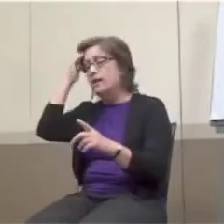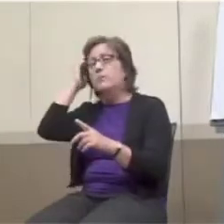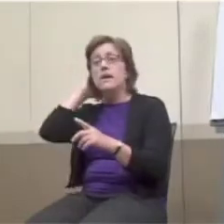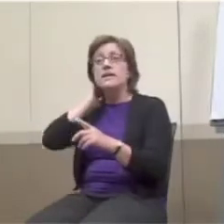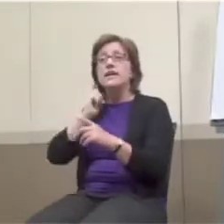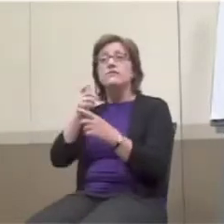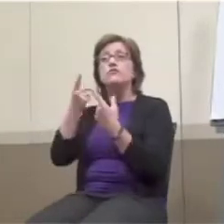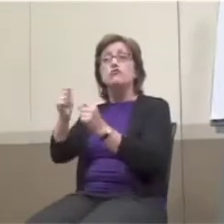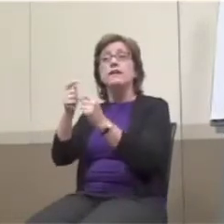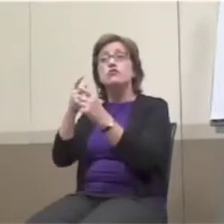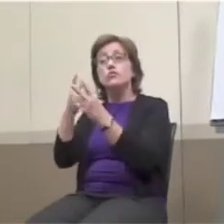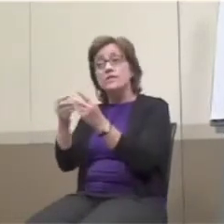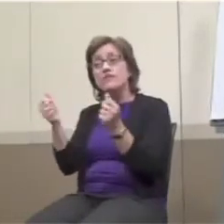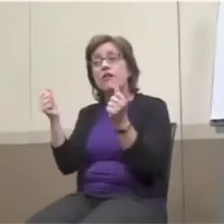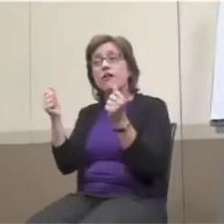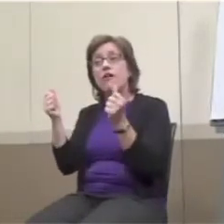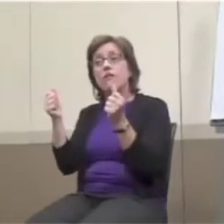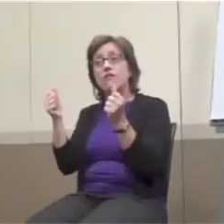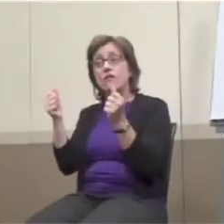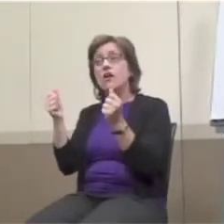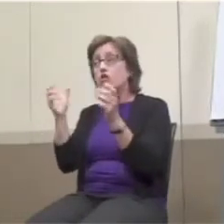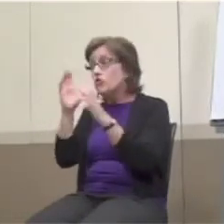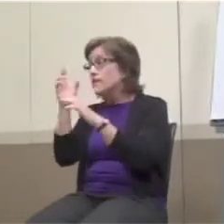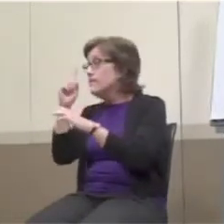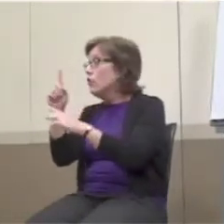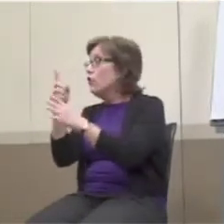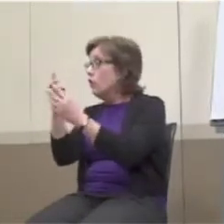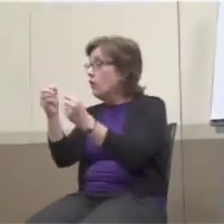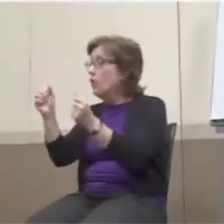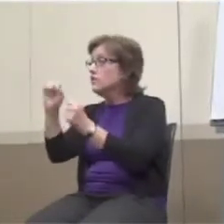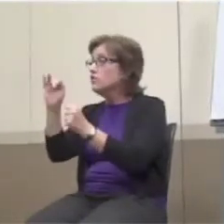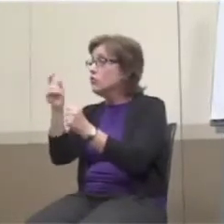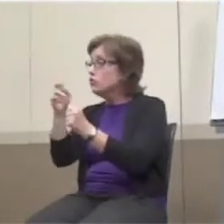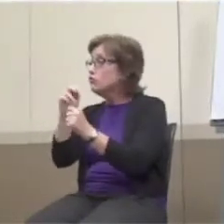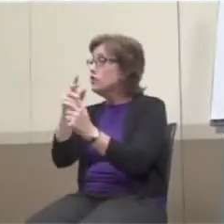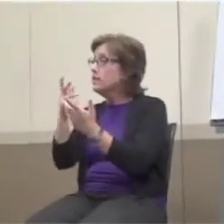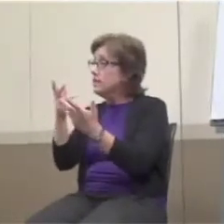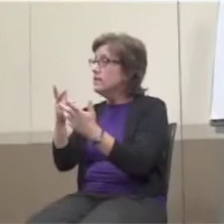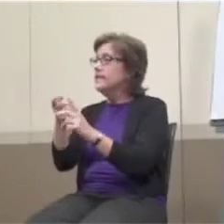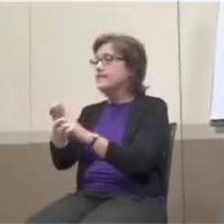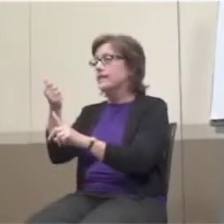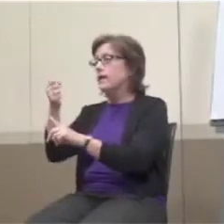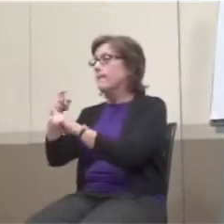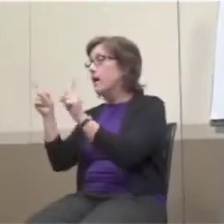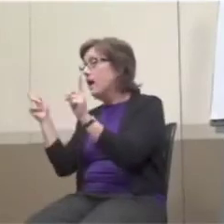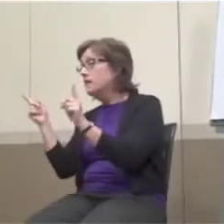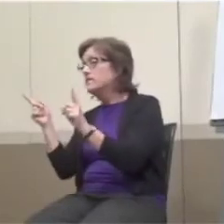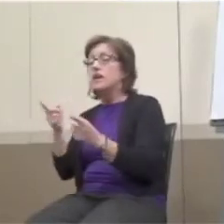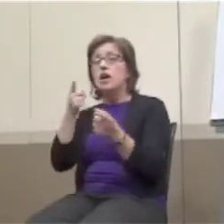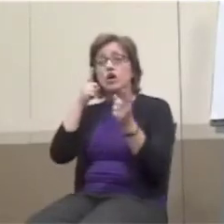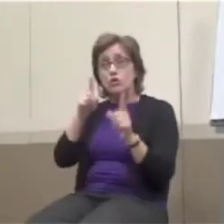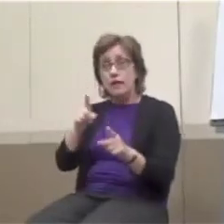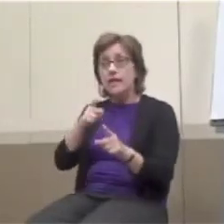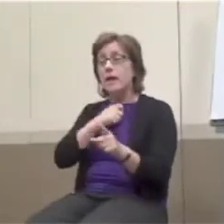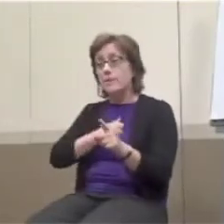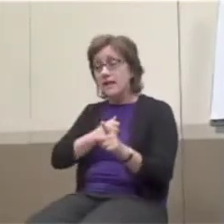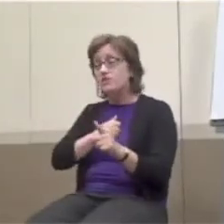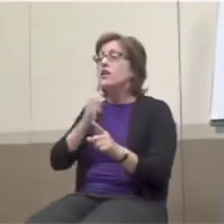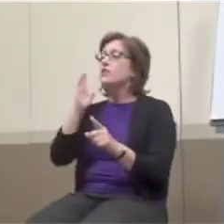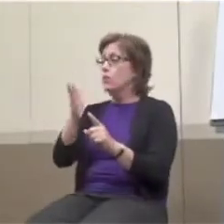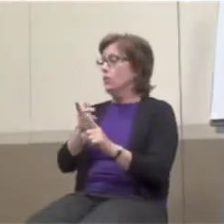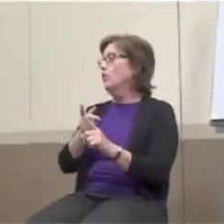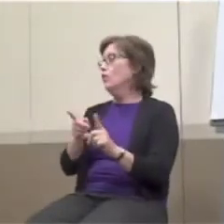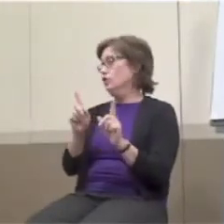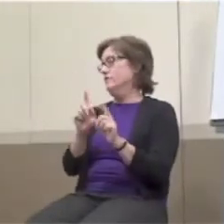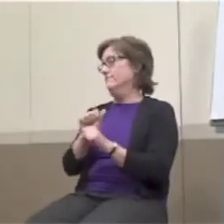the conflict, look for some type of a solution to this, then eliminating but, agreeing and apologizing will work.